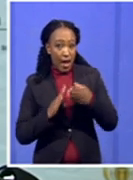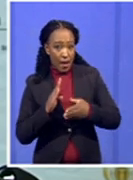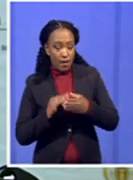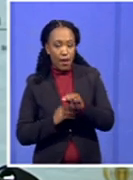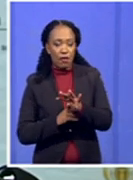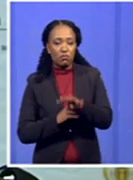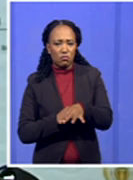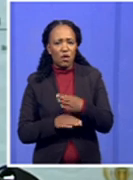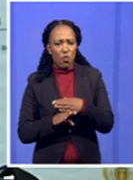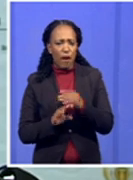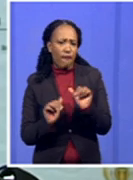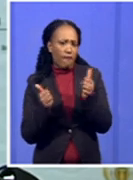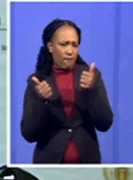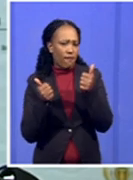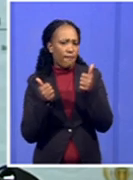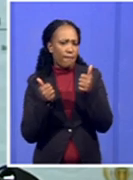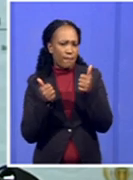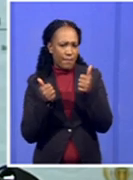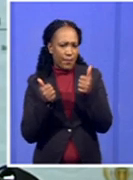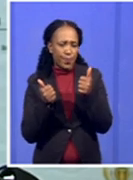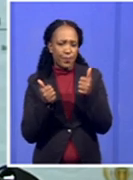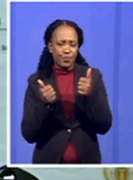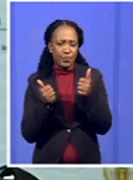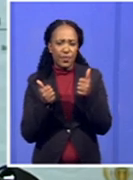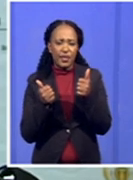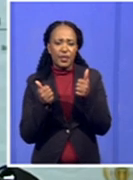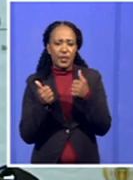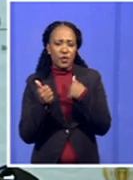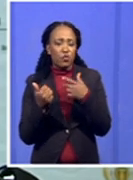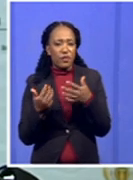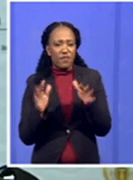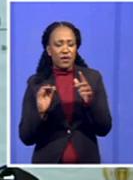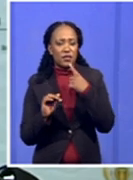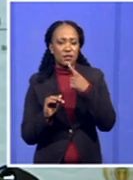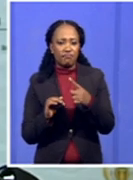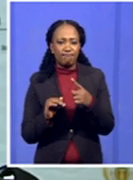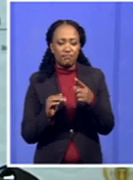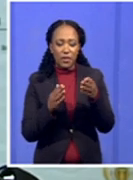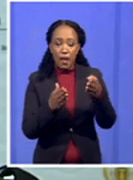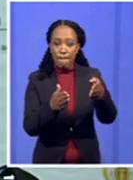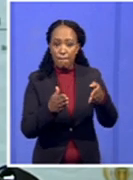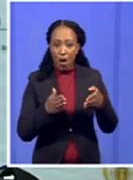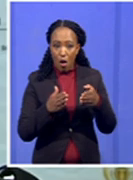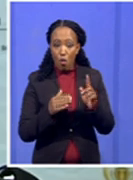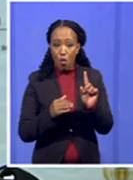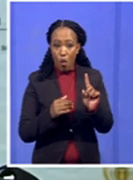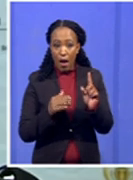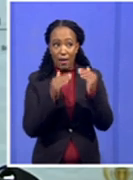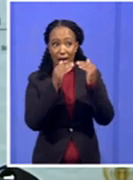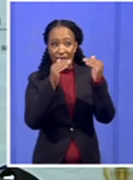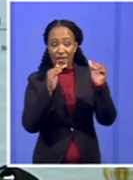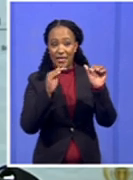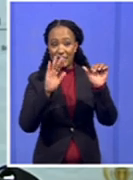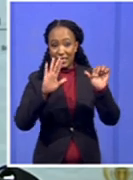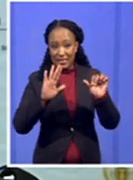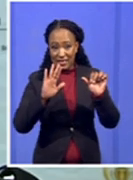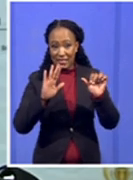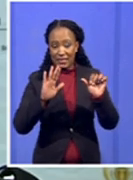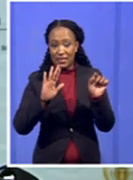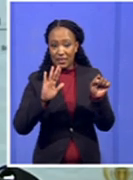functional. So we mentioned that this is in Block 1, Level 6. From here